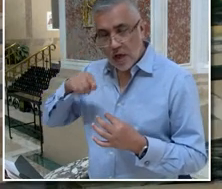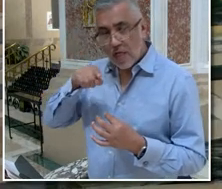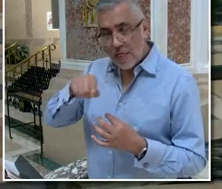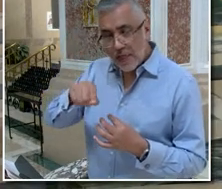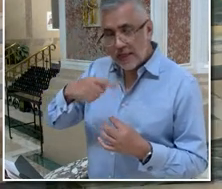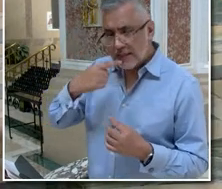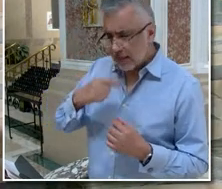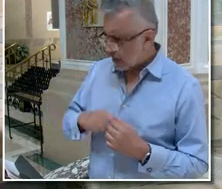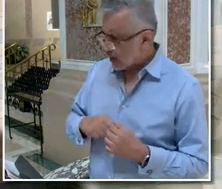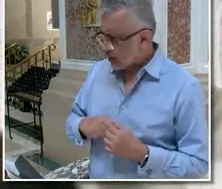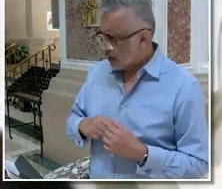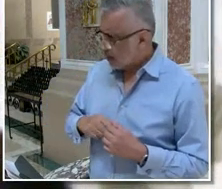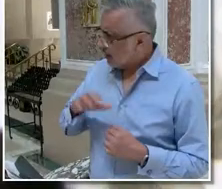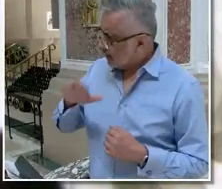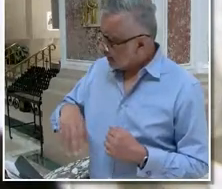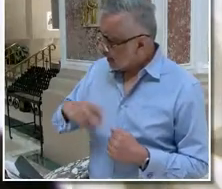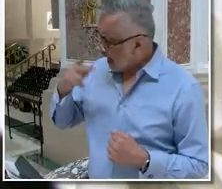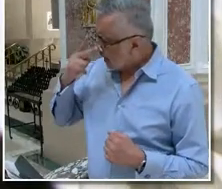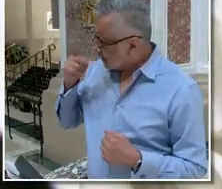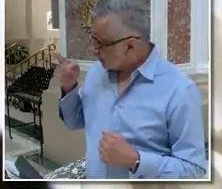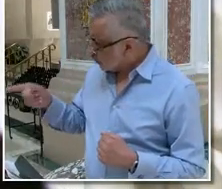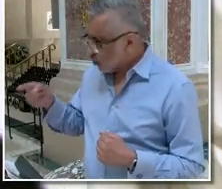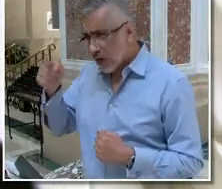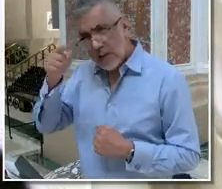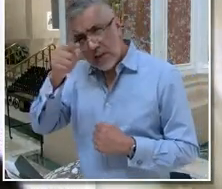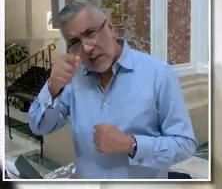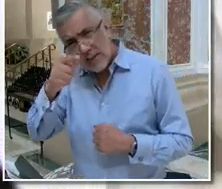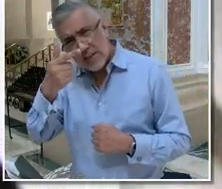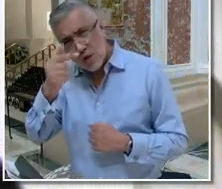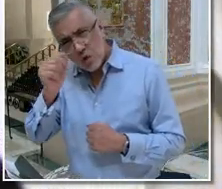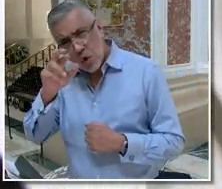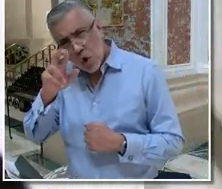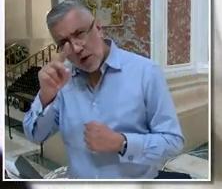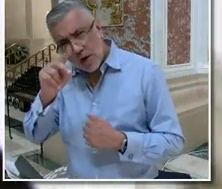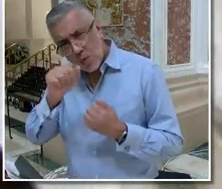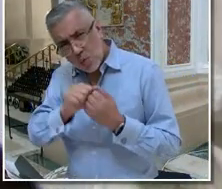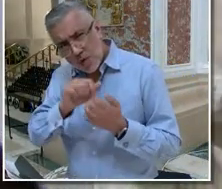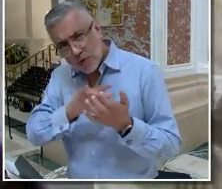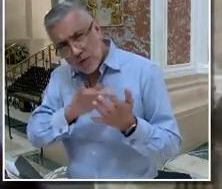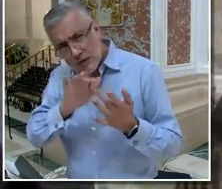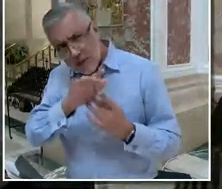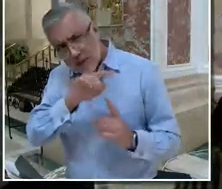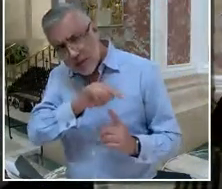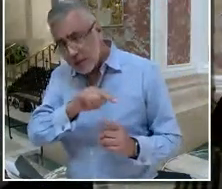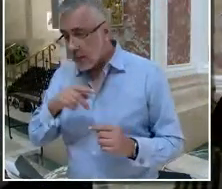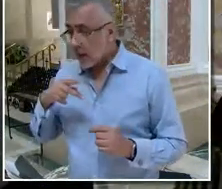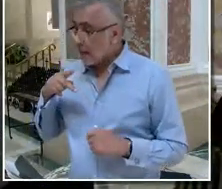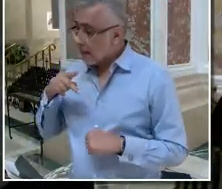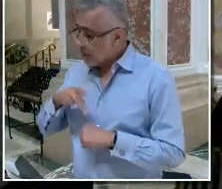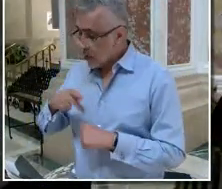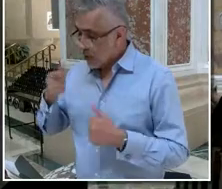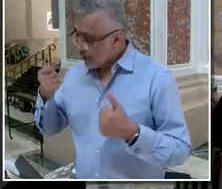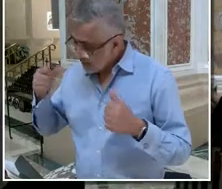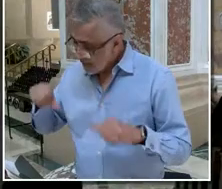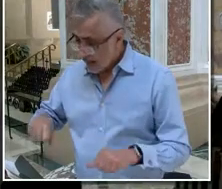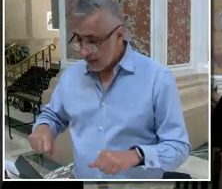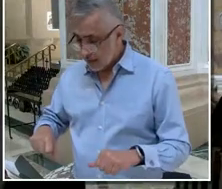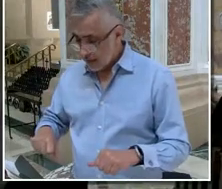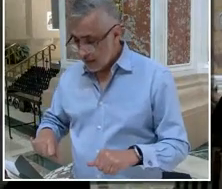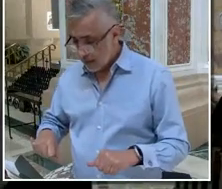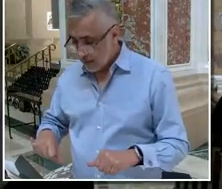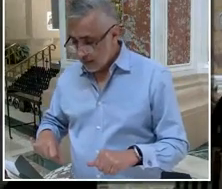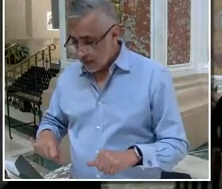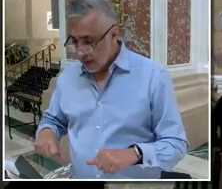said, "Didn't I see you in the garden with him?" Again, Peter denied it.